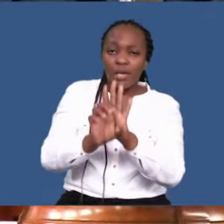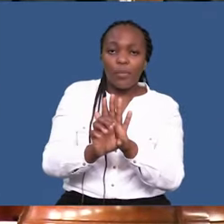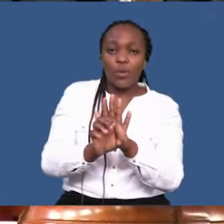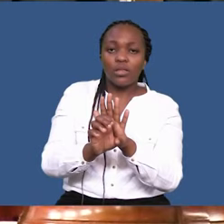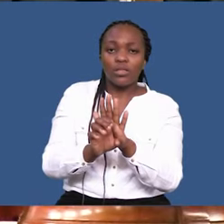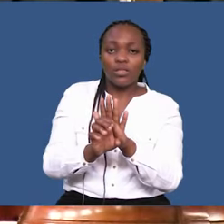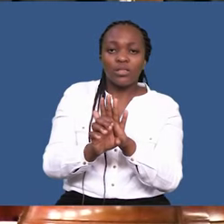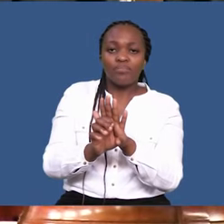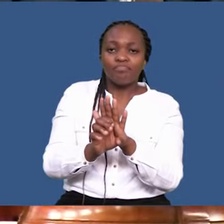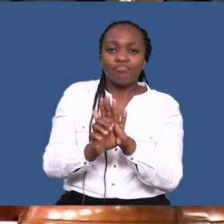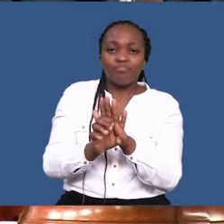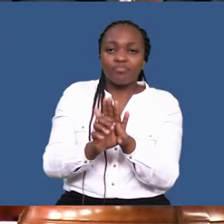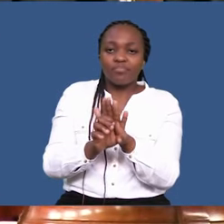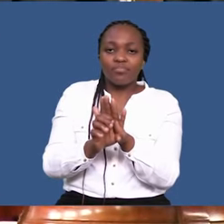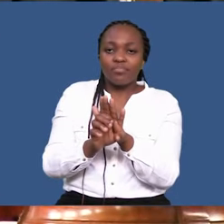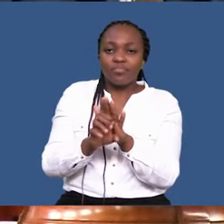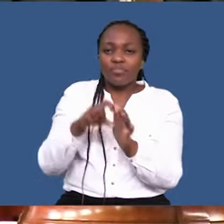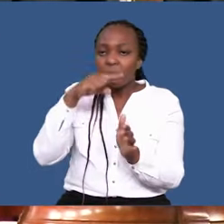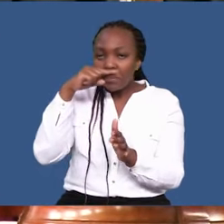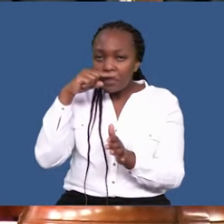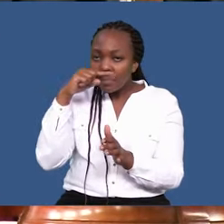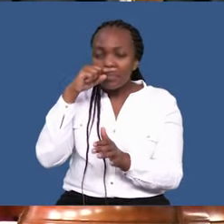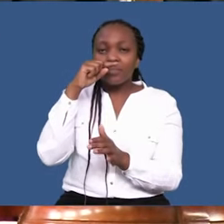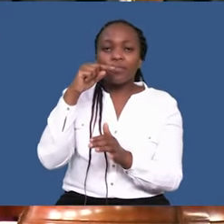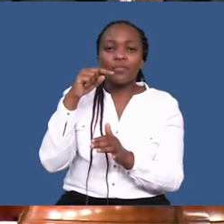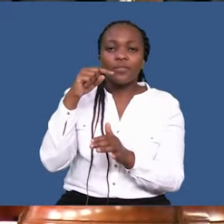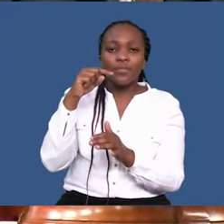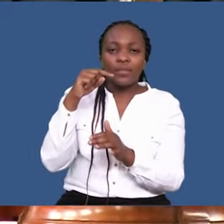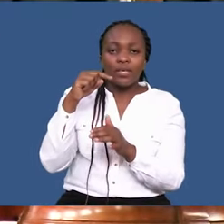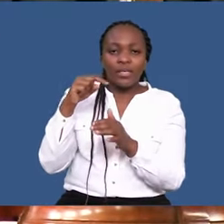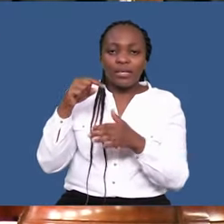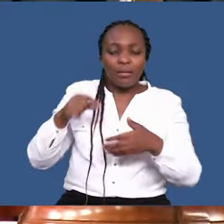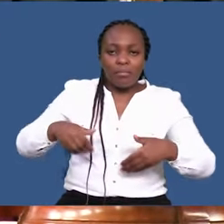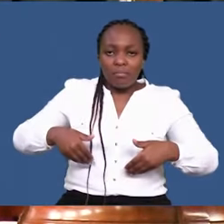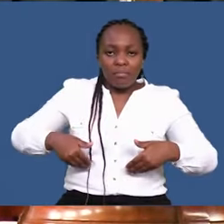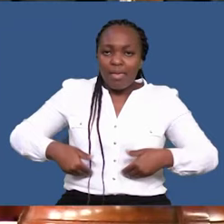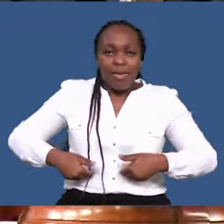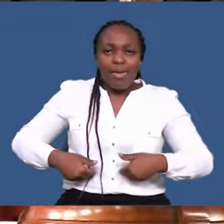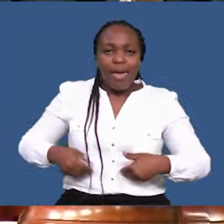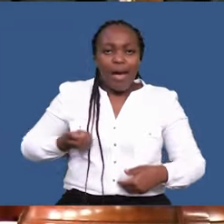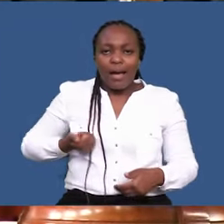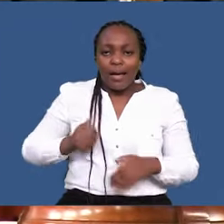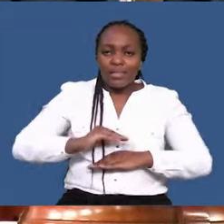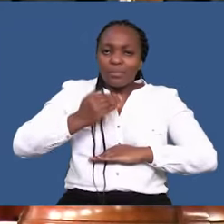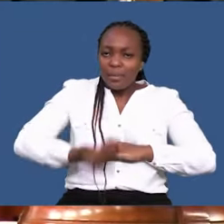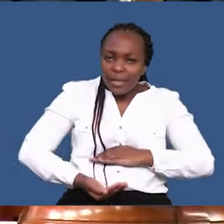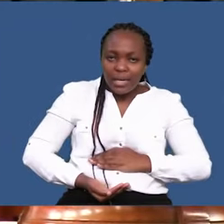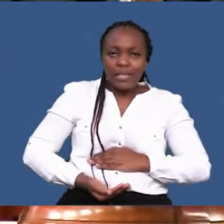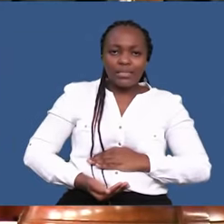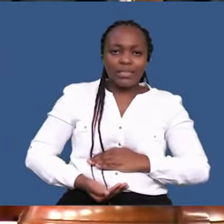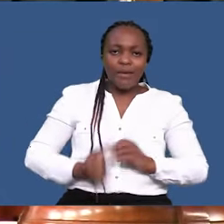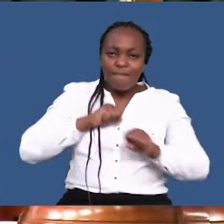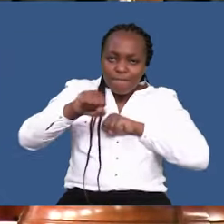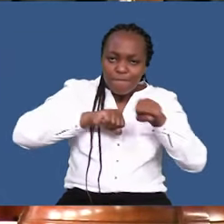immorality, incest, teenage pregnancies, domestic violence. All these things should not be